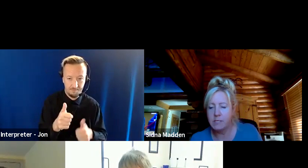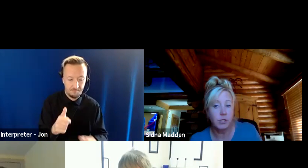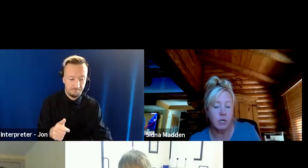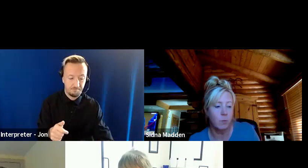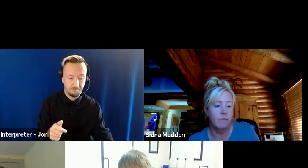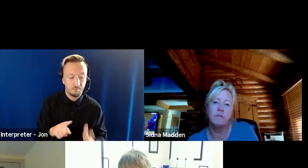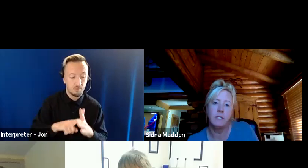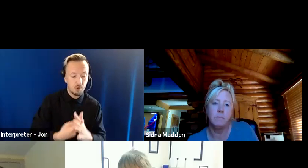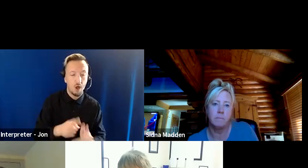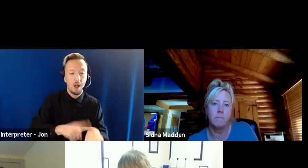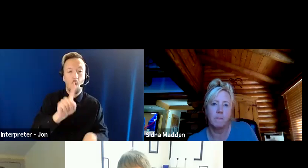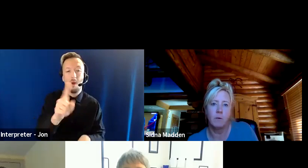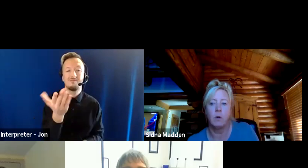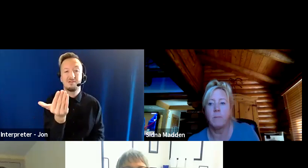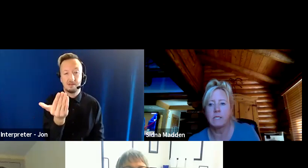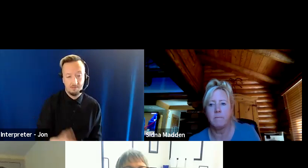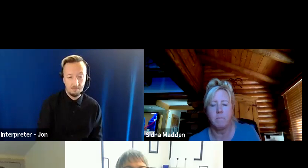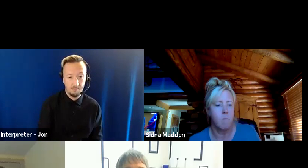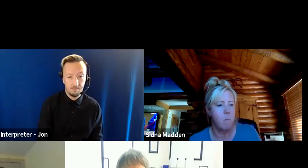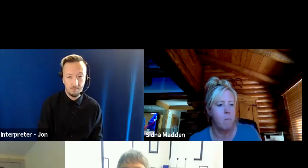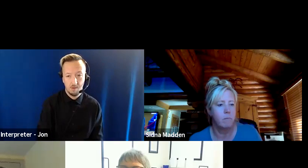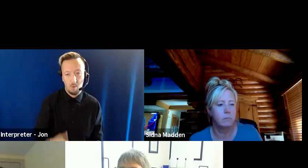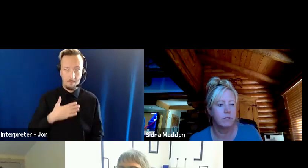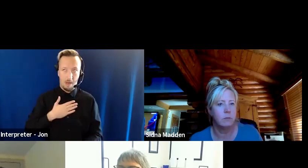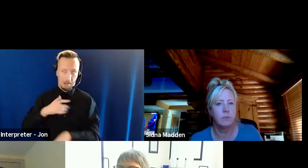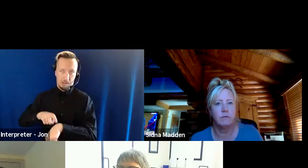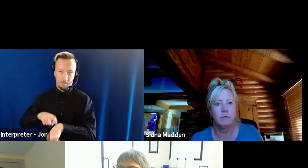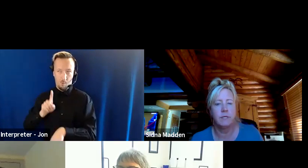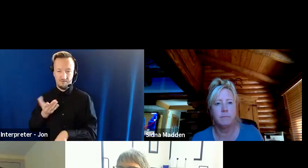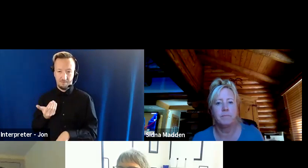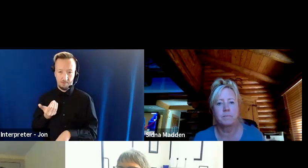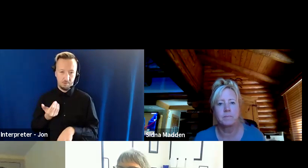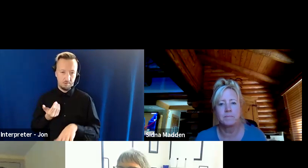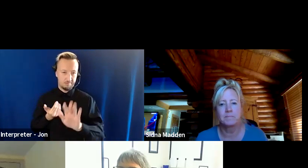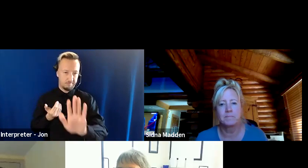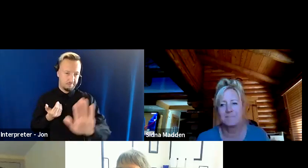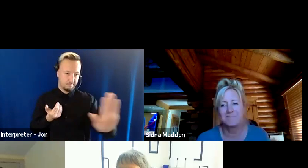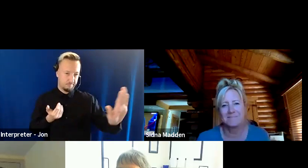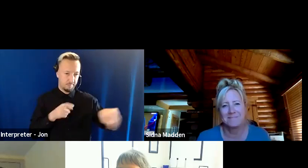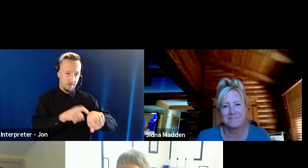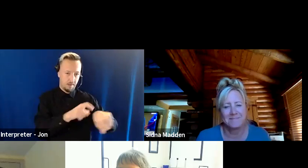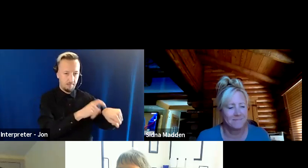It's supposed to start at 1:15. Well, my time. Okay. So 2:15. Thank you.